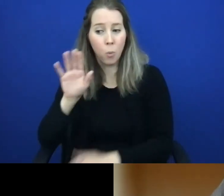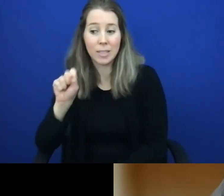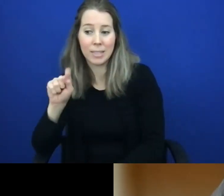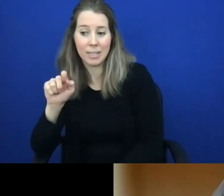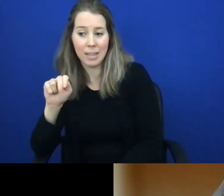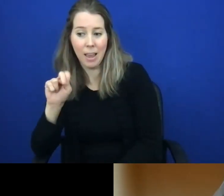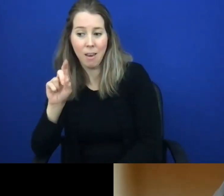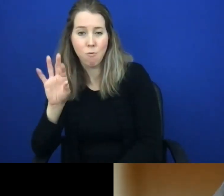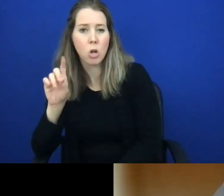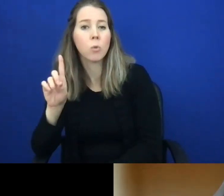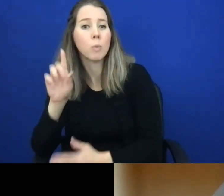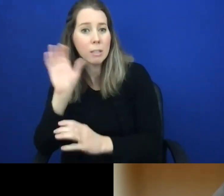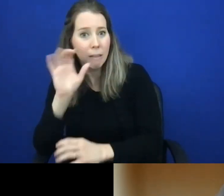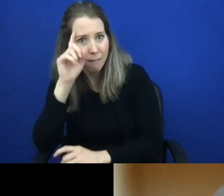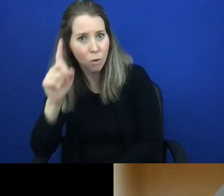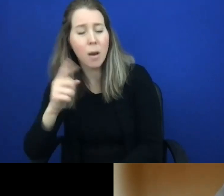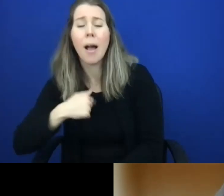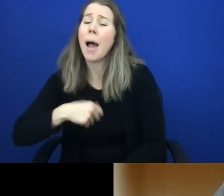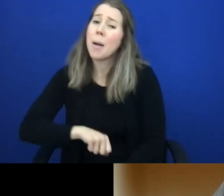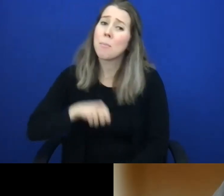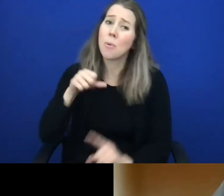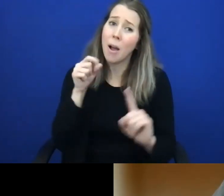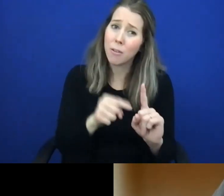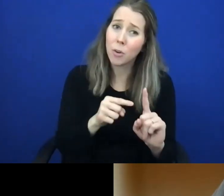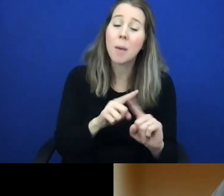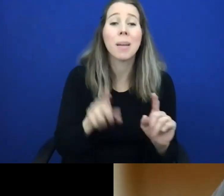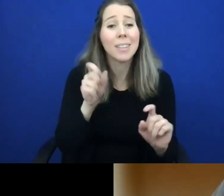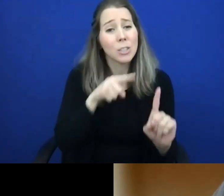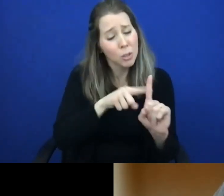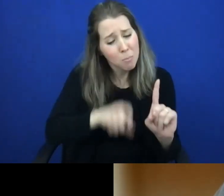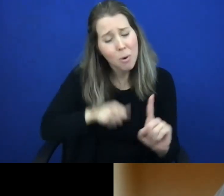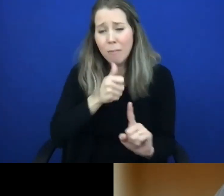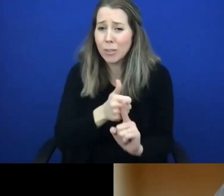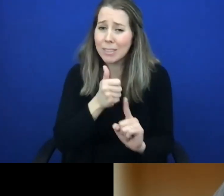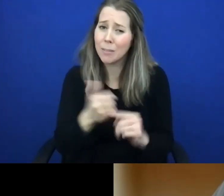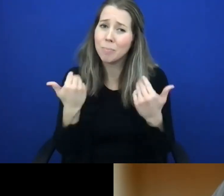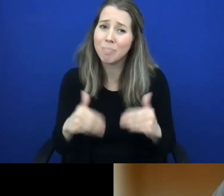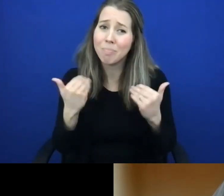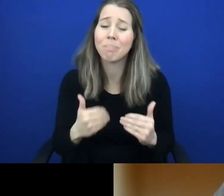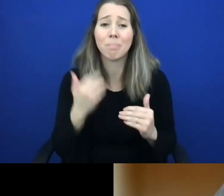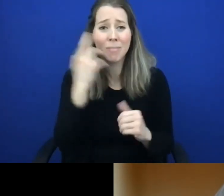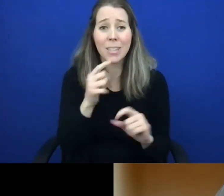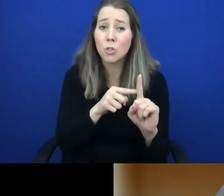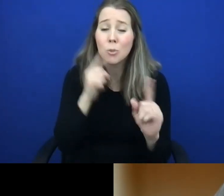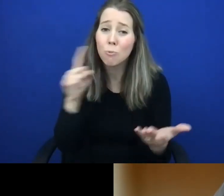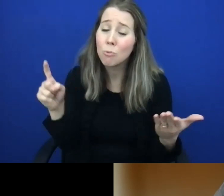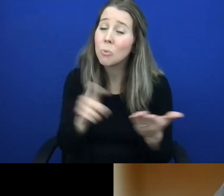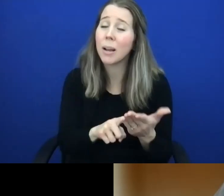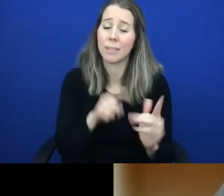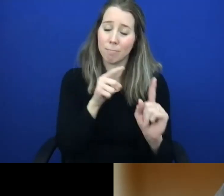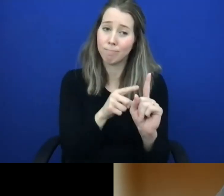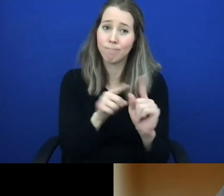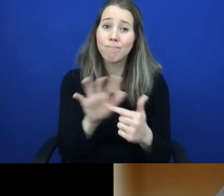so proud of her, but even more so, she was so proud of herself, because she recognized that she